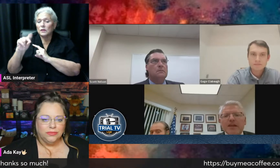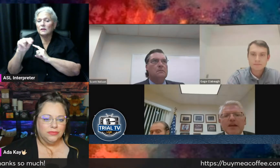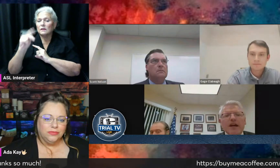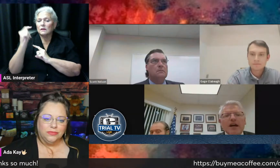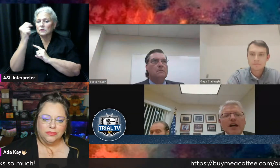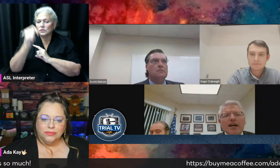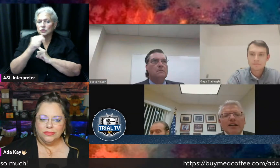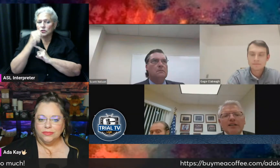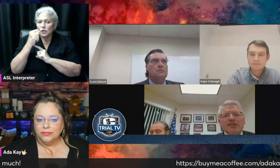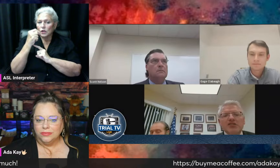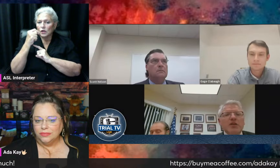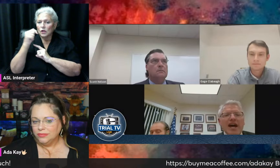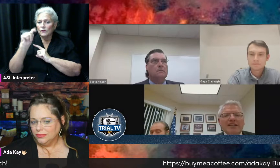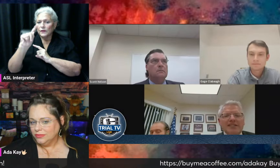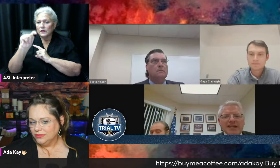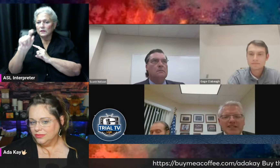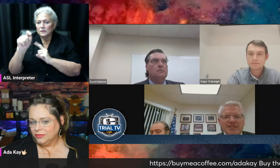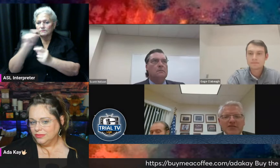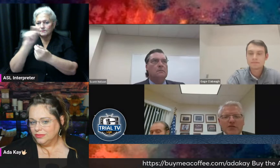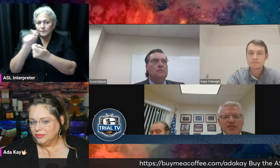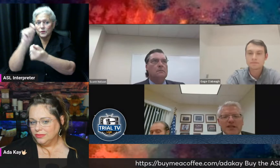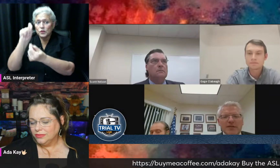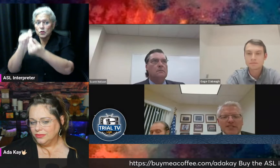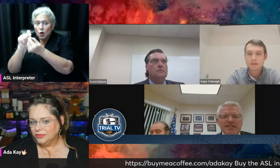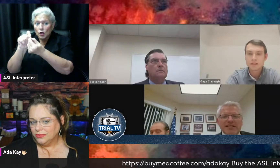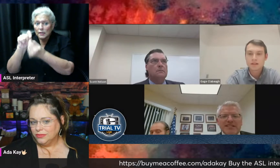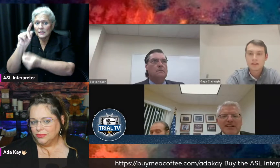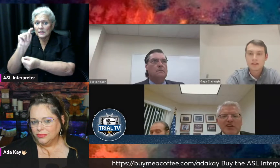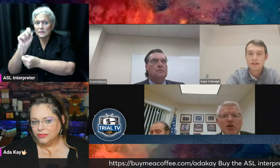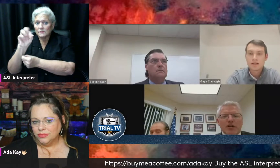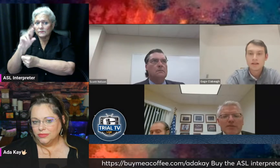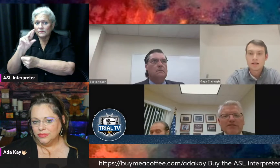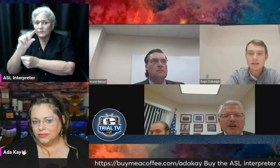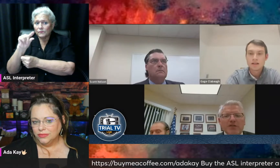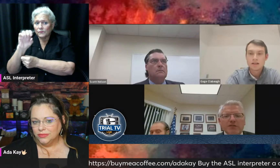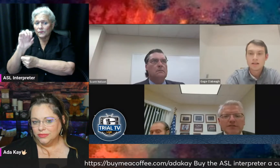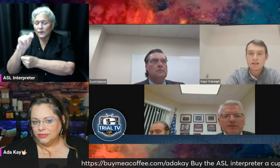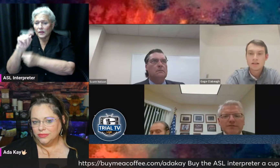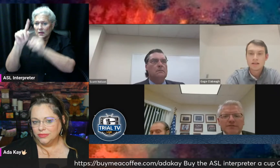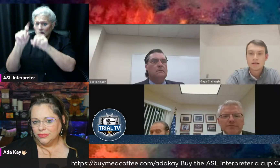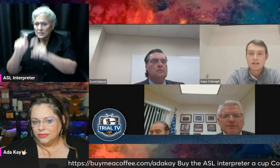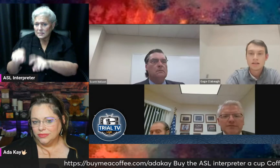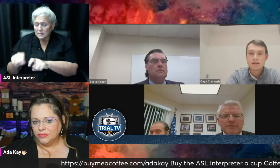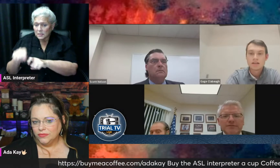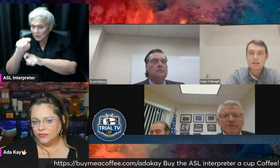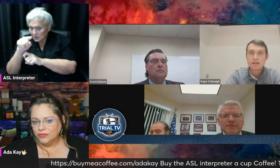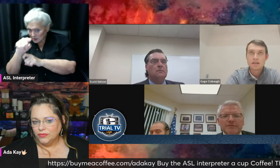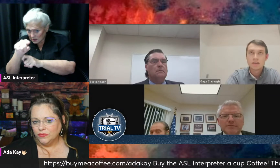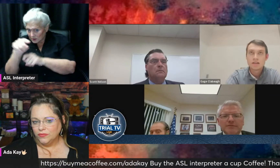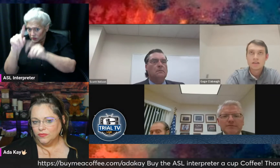Yep. Did you not test for those substances that had already been found?